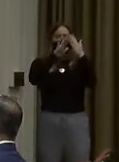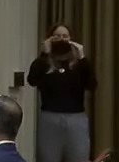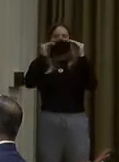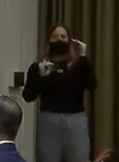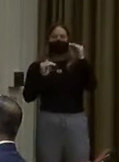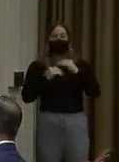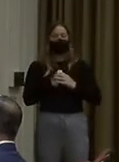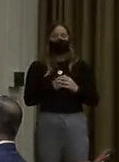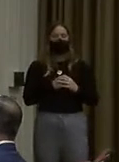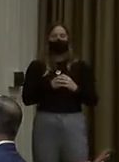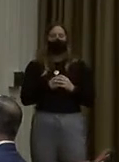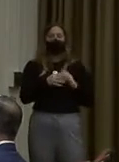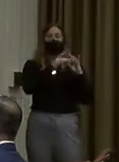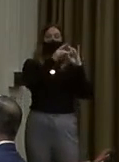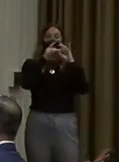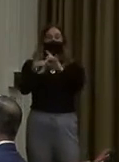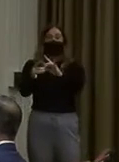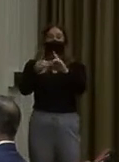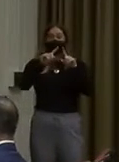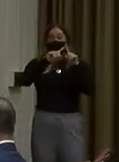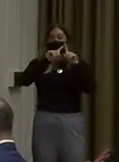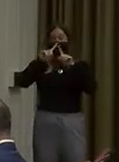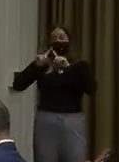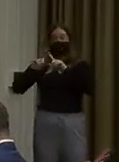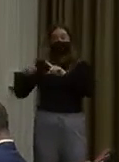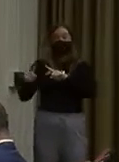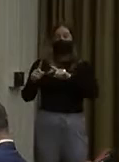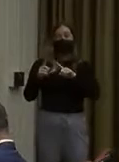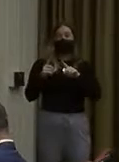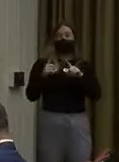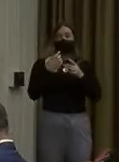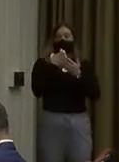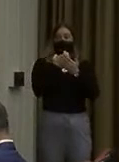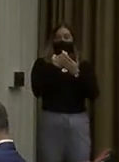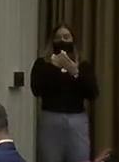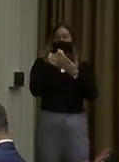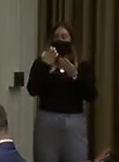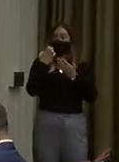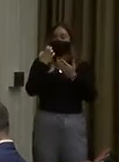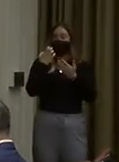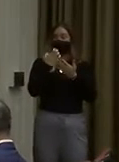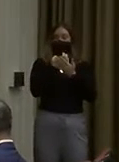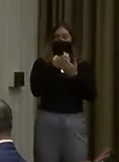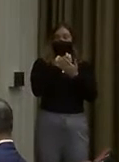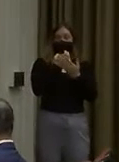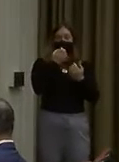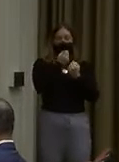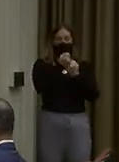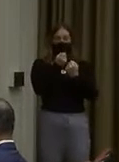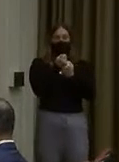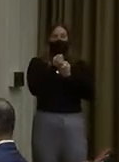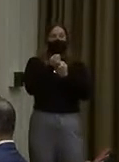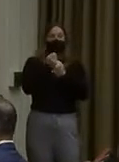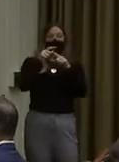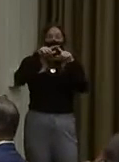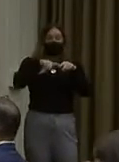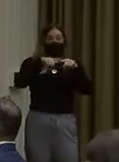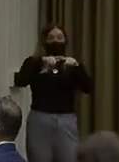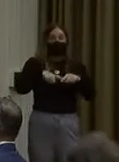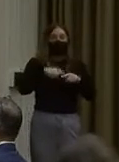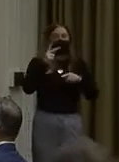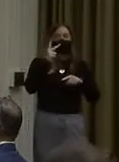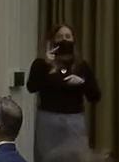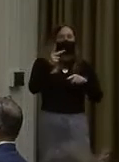By explicitly linking the rigorous collection of racial and ethnic data to quality measures and accountability, the Age-Friendly Initiative is taking a big